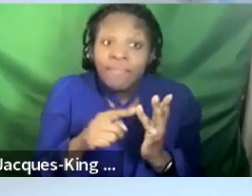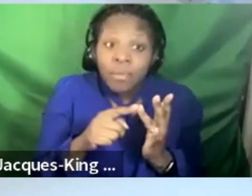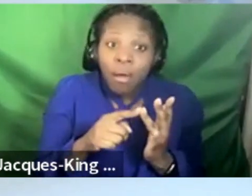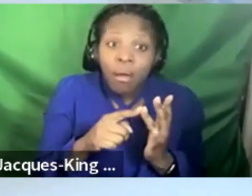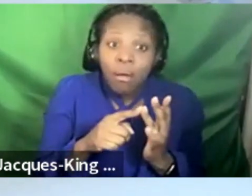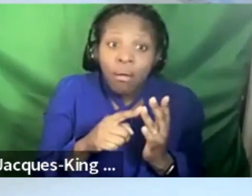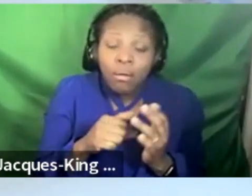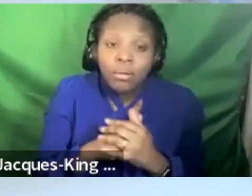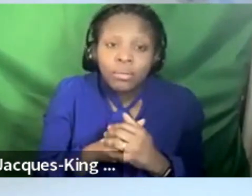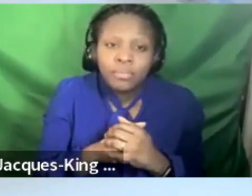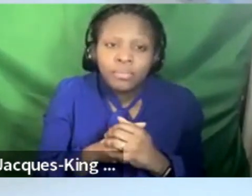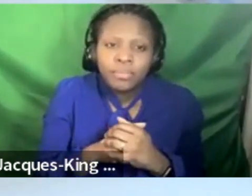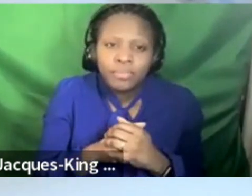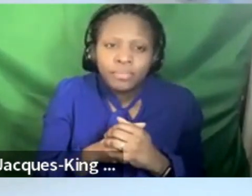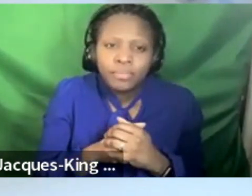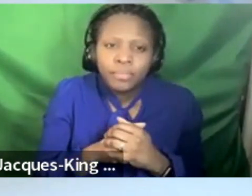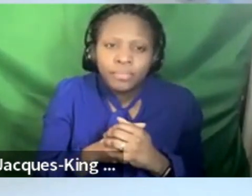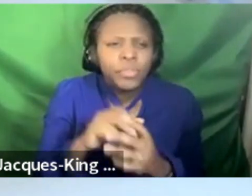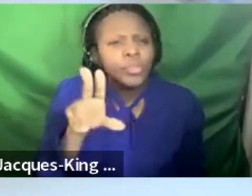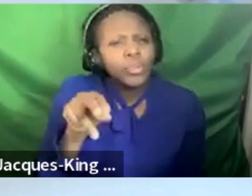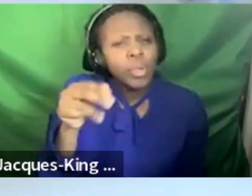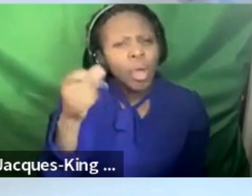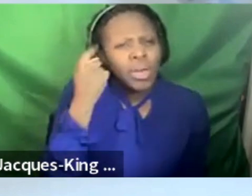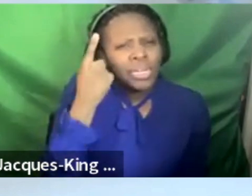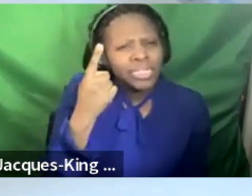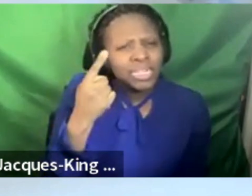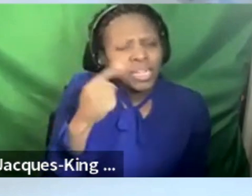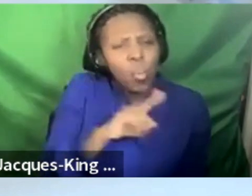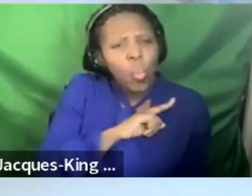And Viola's brother, Olivia's brother,